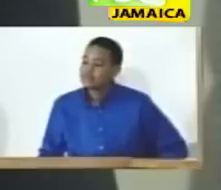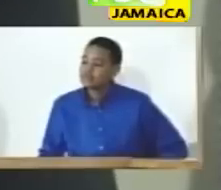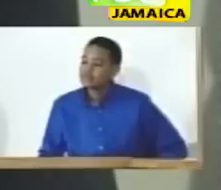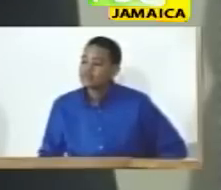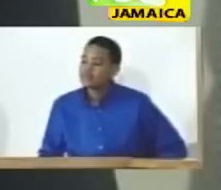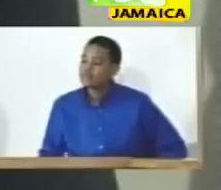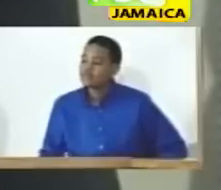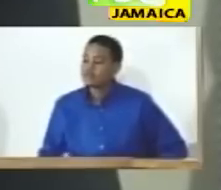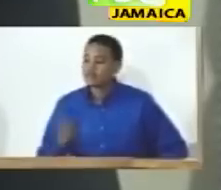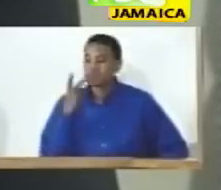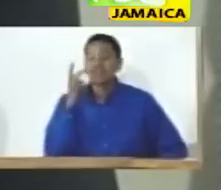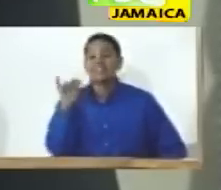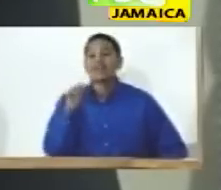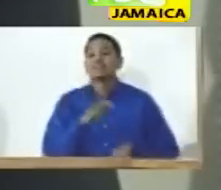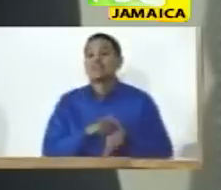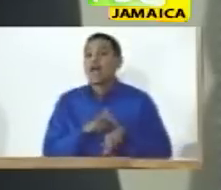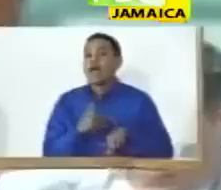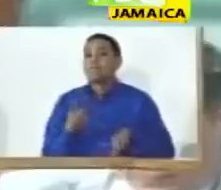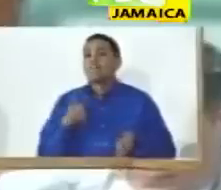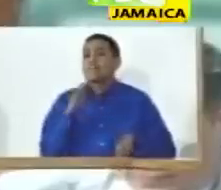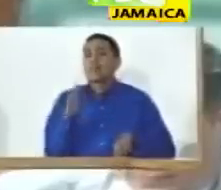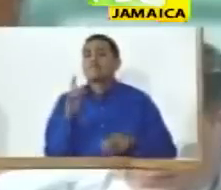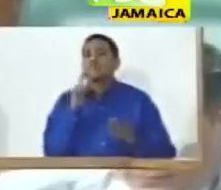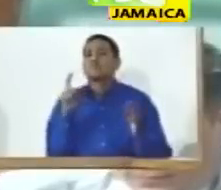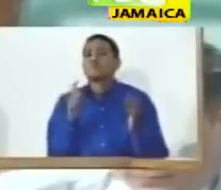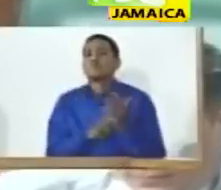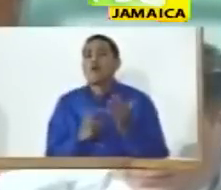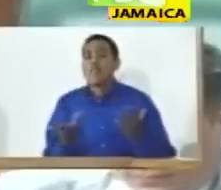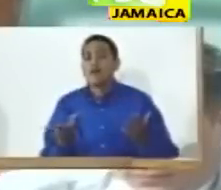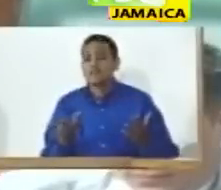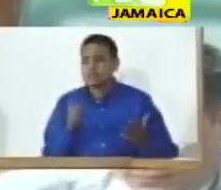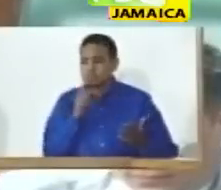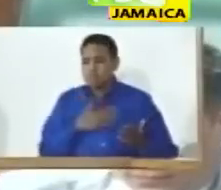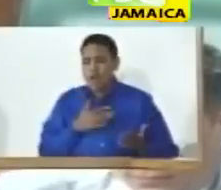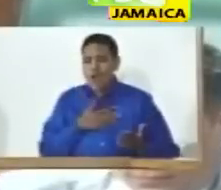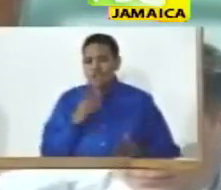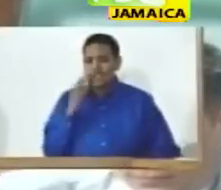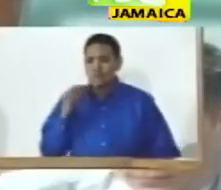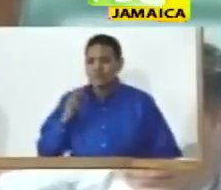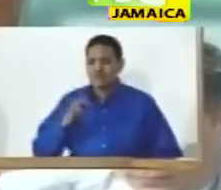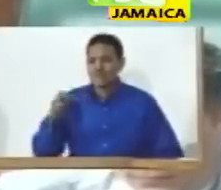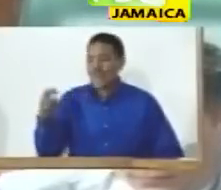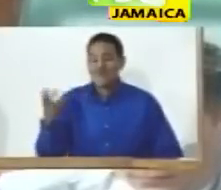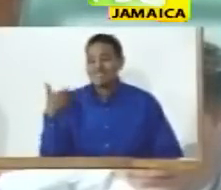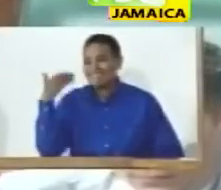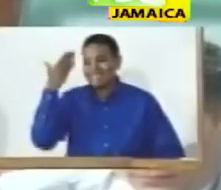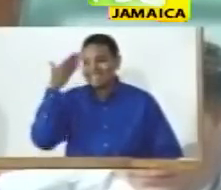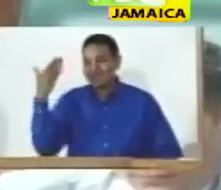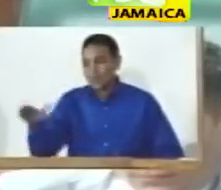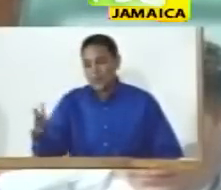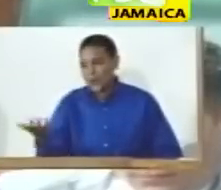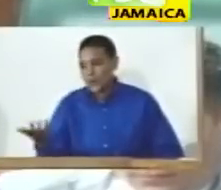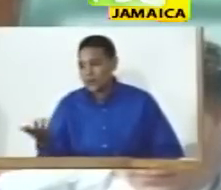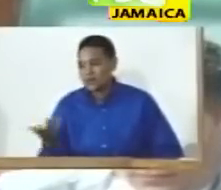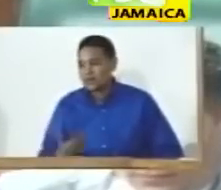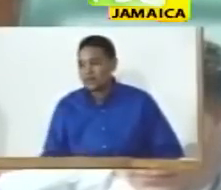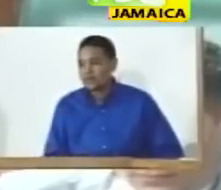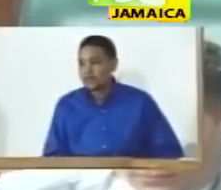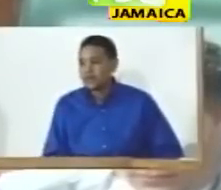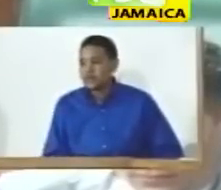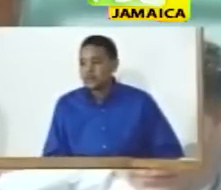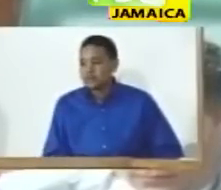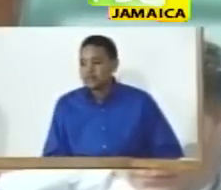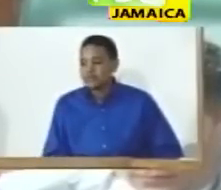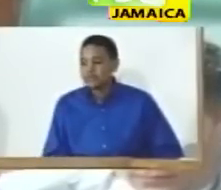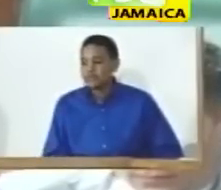that time I didn't realize the journey that I would have embarked upon. To the